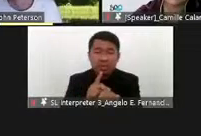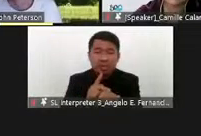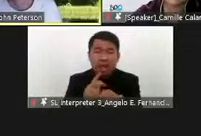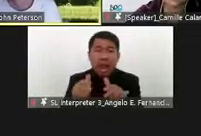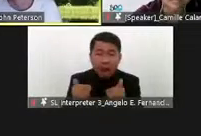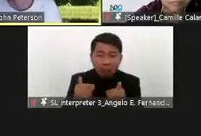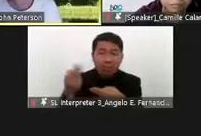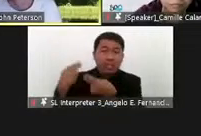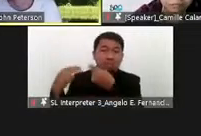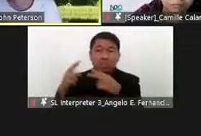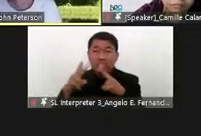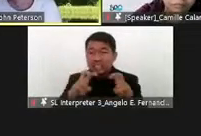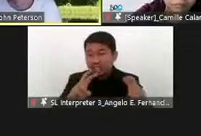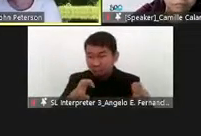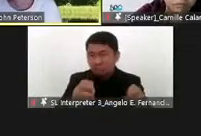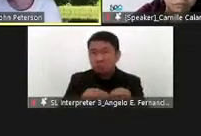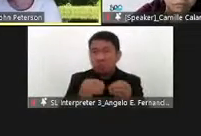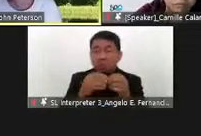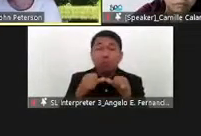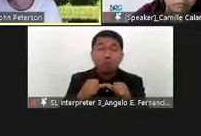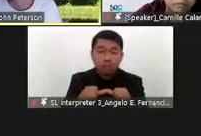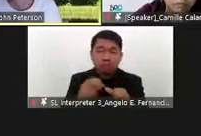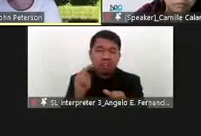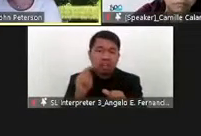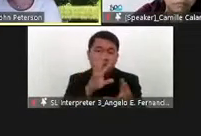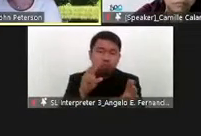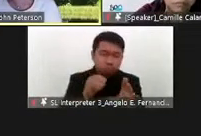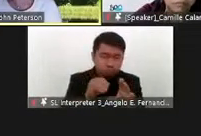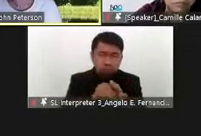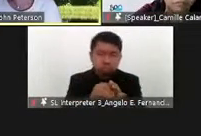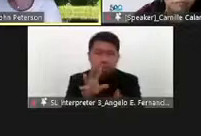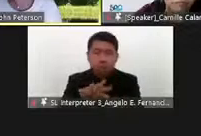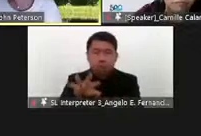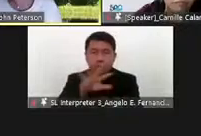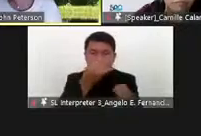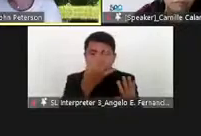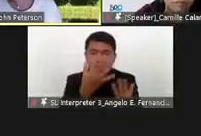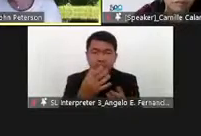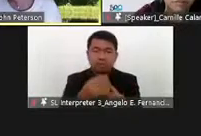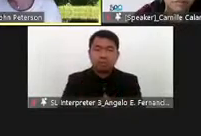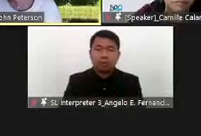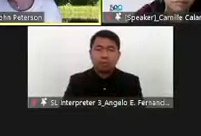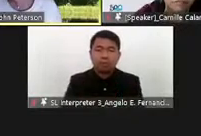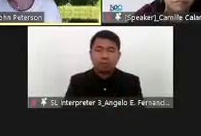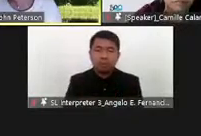archaeological sites. So we're trying to get involved in that discussion.